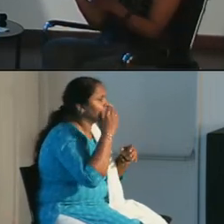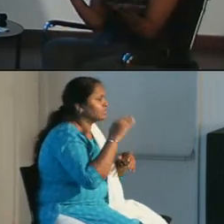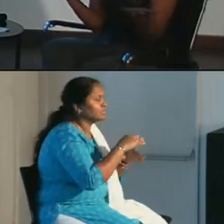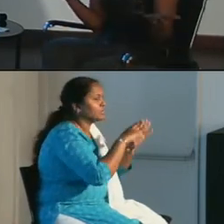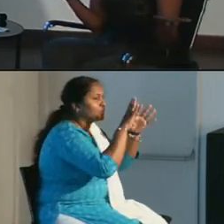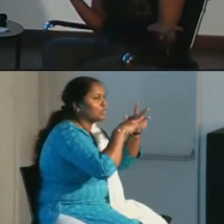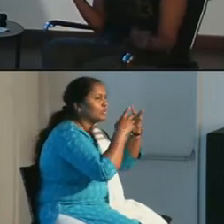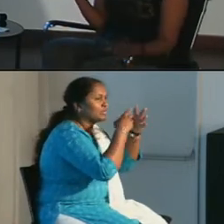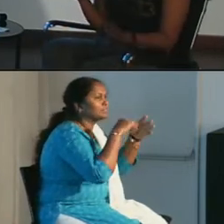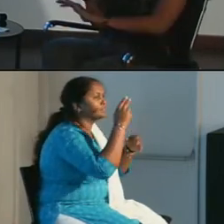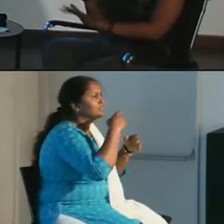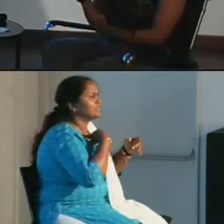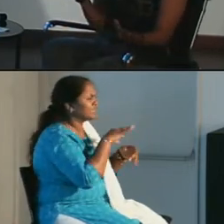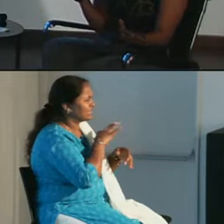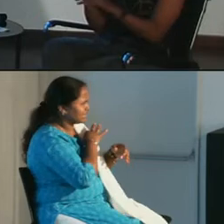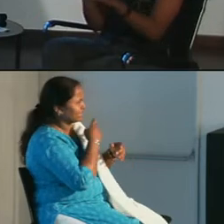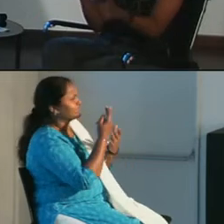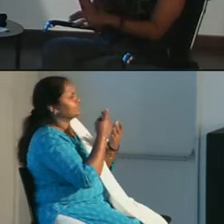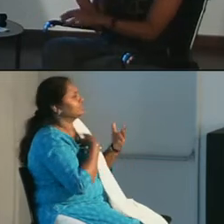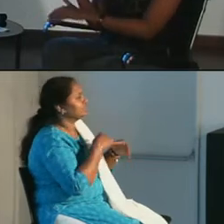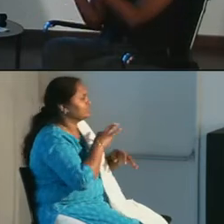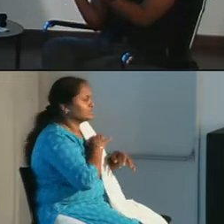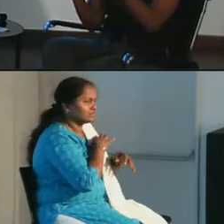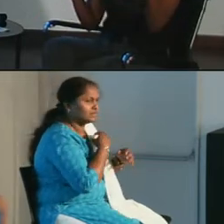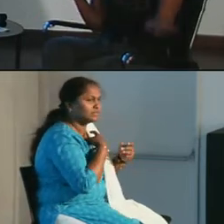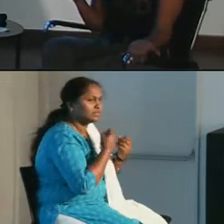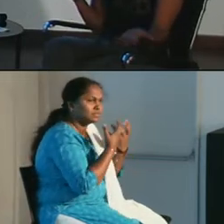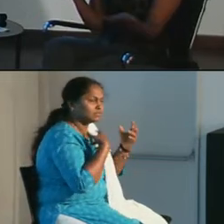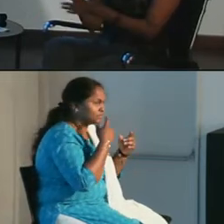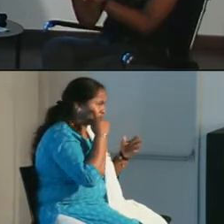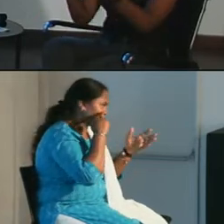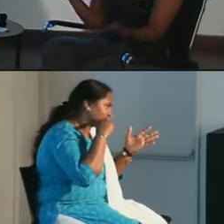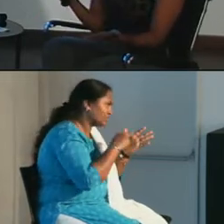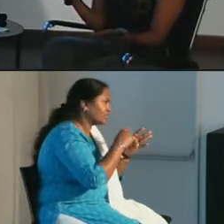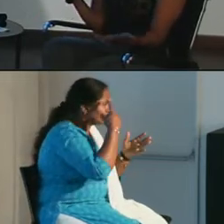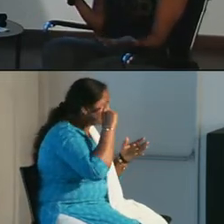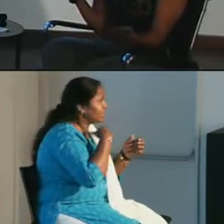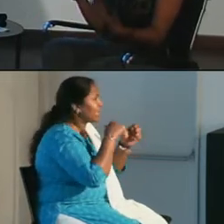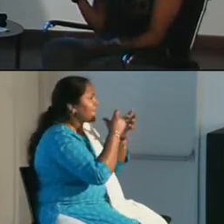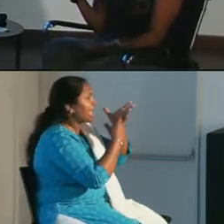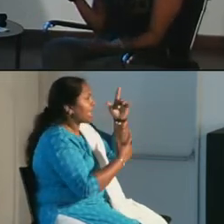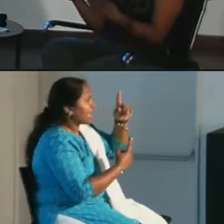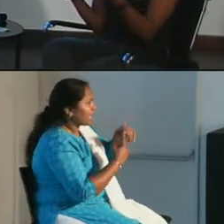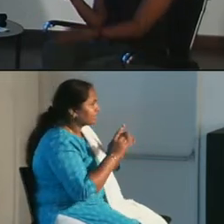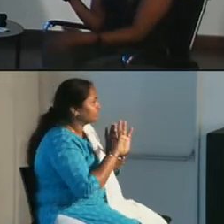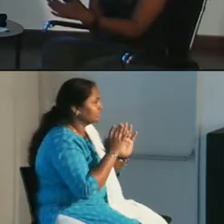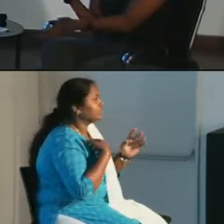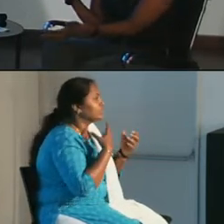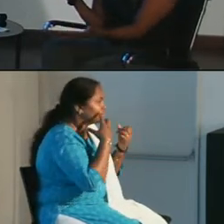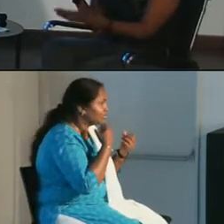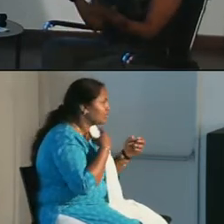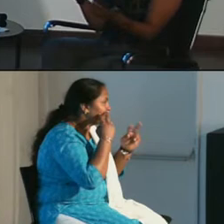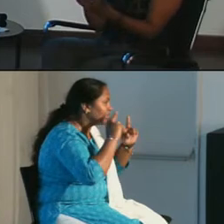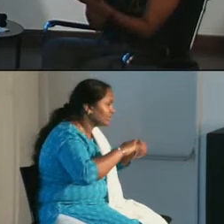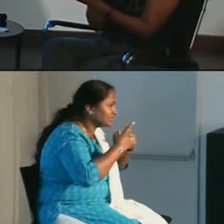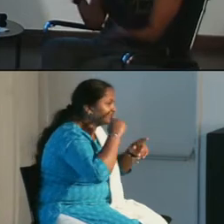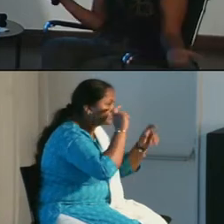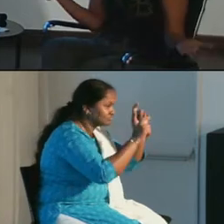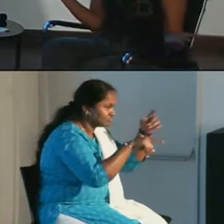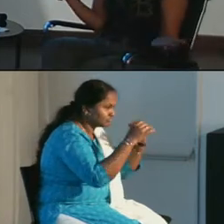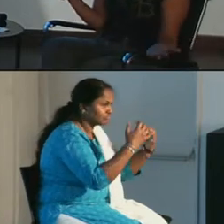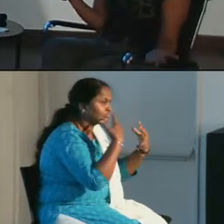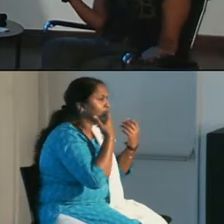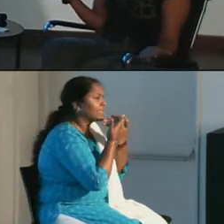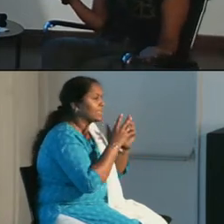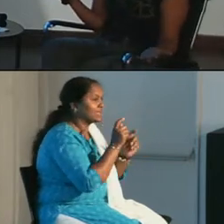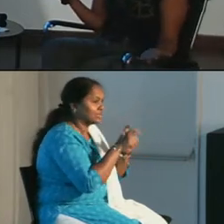Just because I liked the designs. And that was it. There was no merit. I'm not looking for artists. That's notice. So how do you respond to a public? Can be